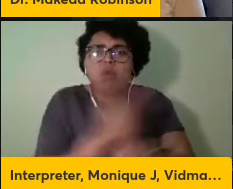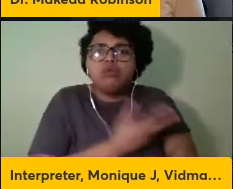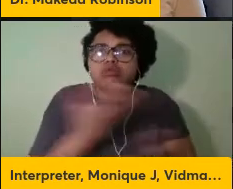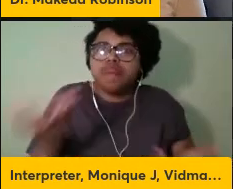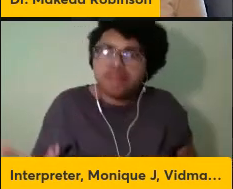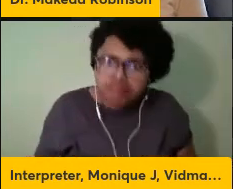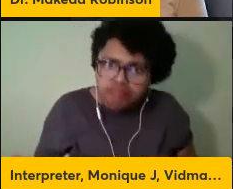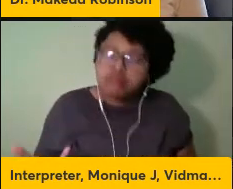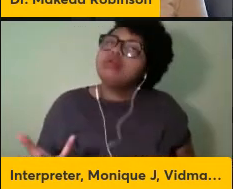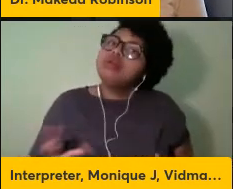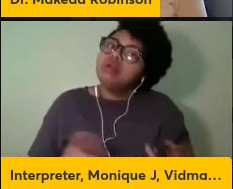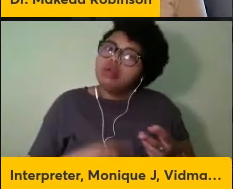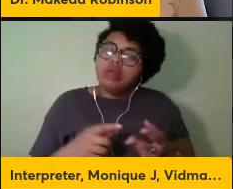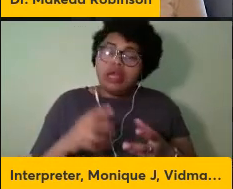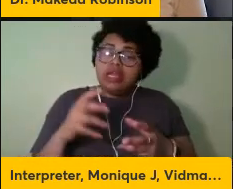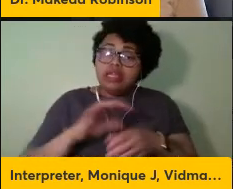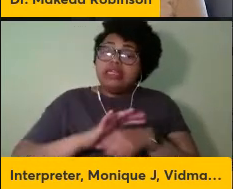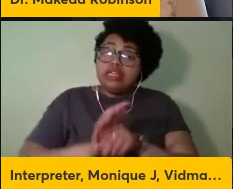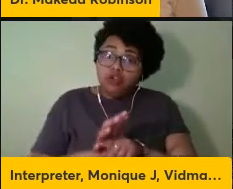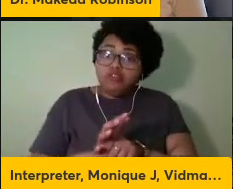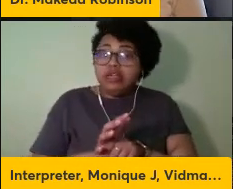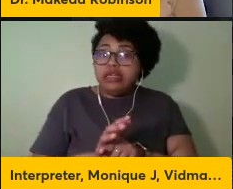are diagnosed with a COVID-19